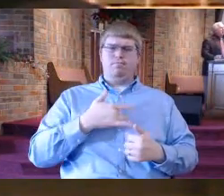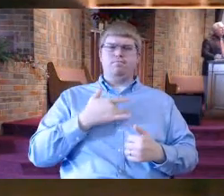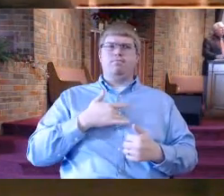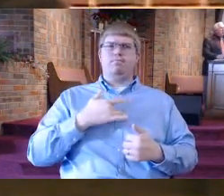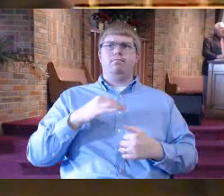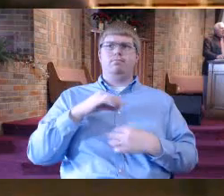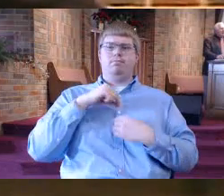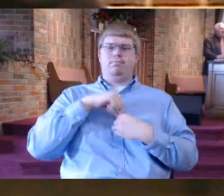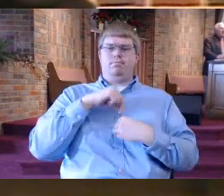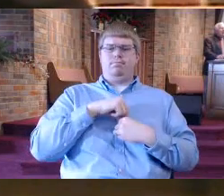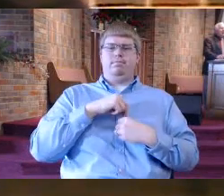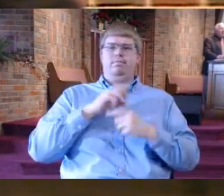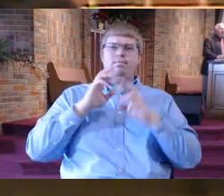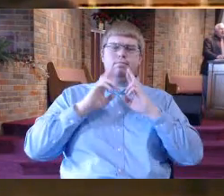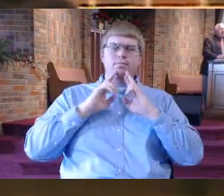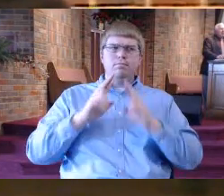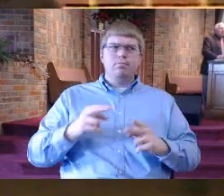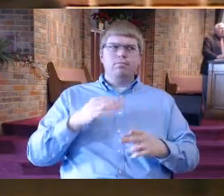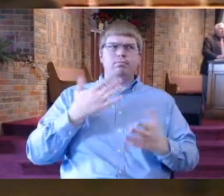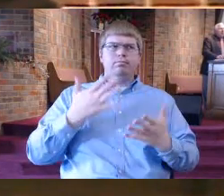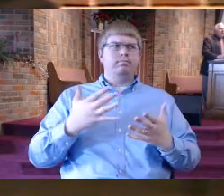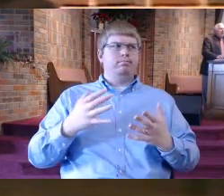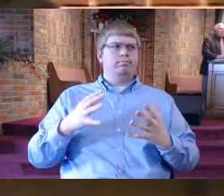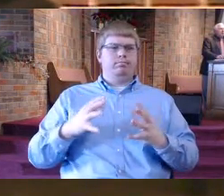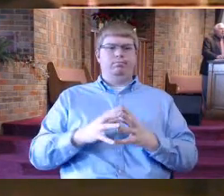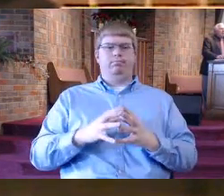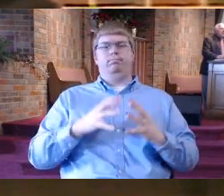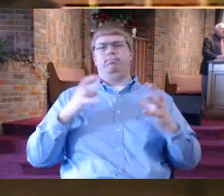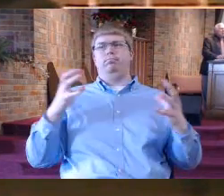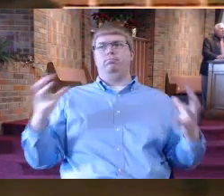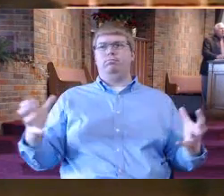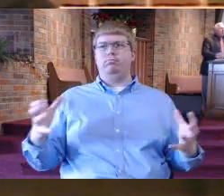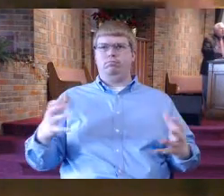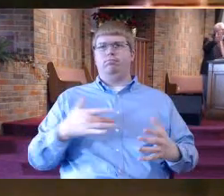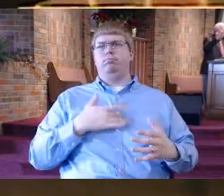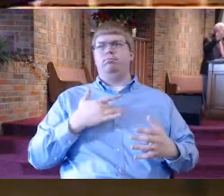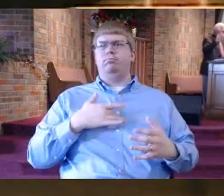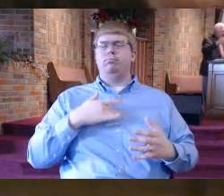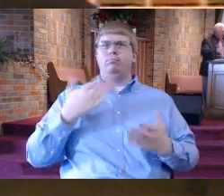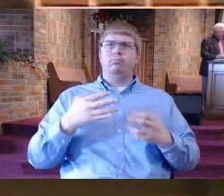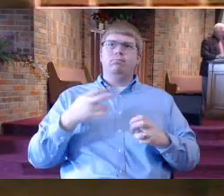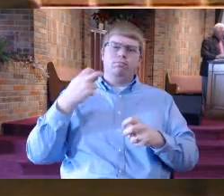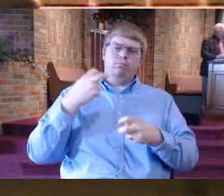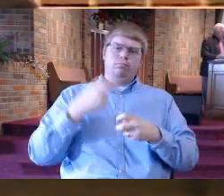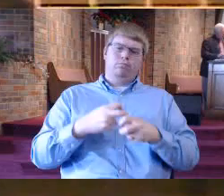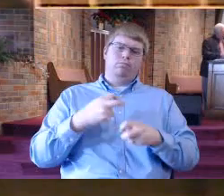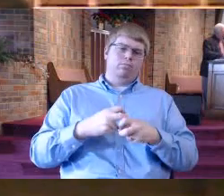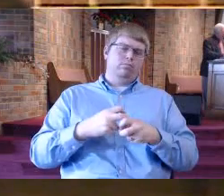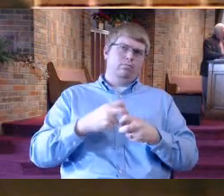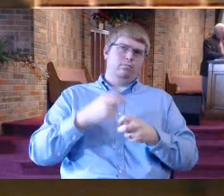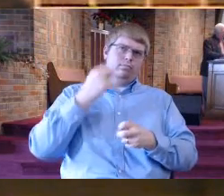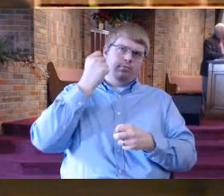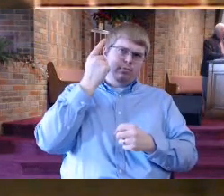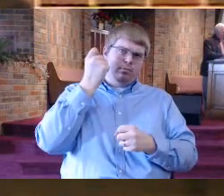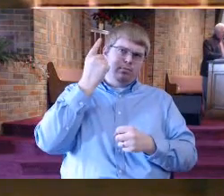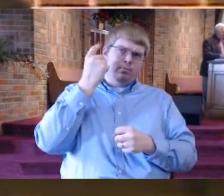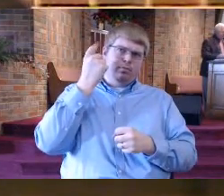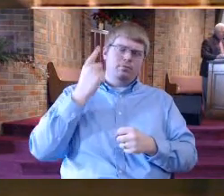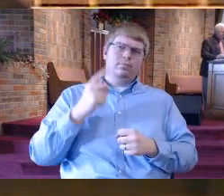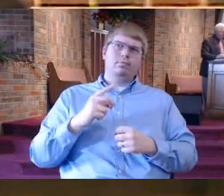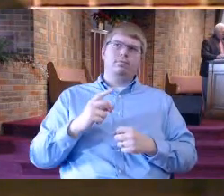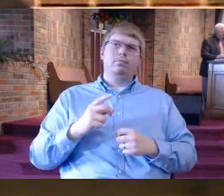sometimes overwhelming, that we're surprised or we have trouble grasping the grandeur of